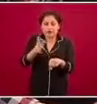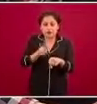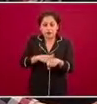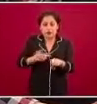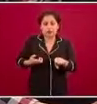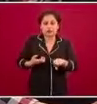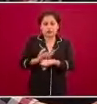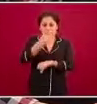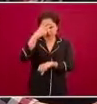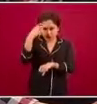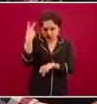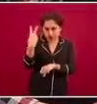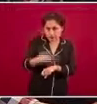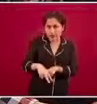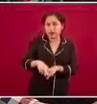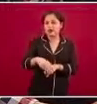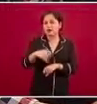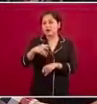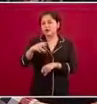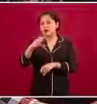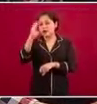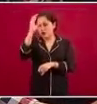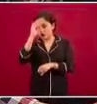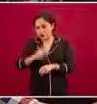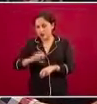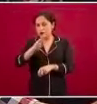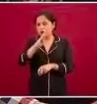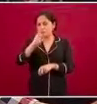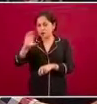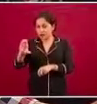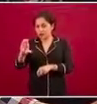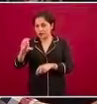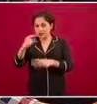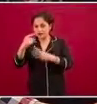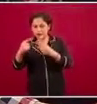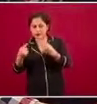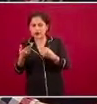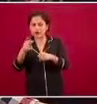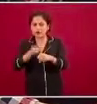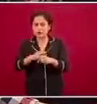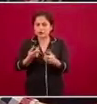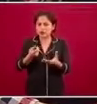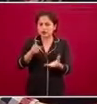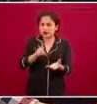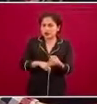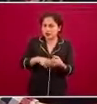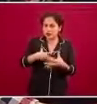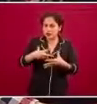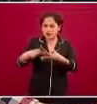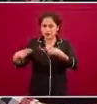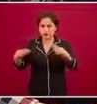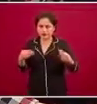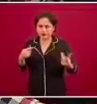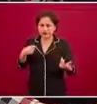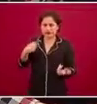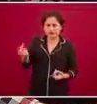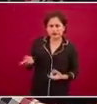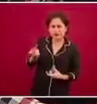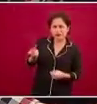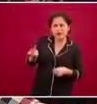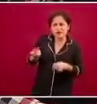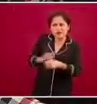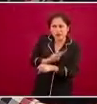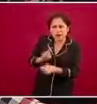in hospitals in Mexico State, in Coahuila, there's been several outbreaks. What's happening there? Is that lack